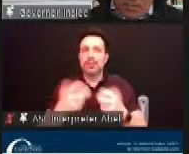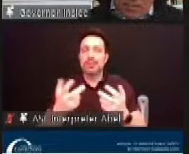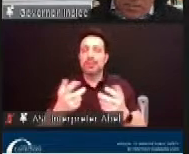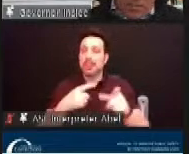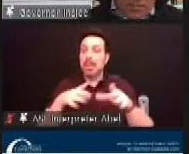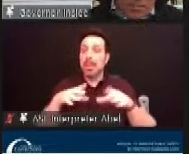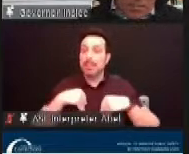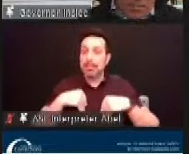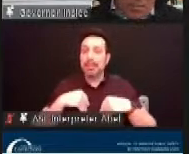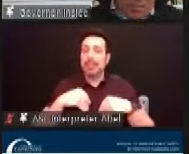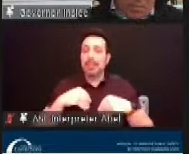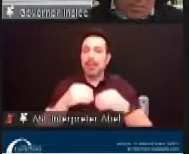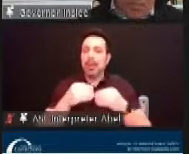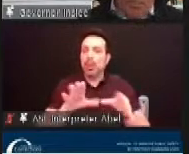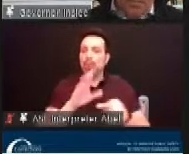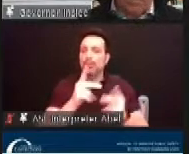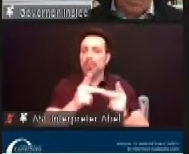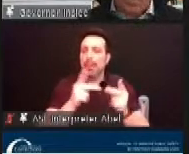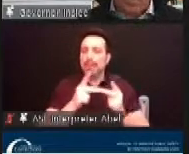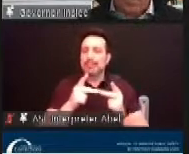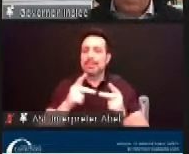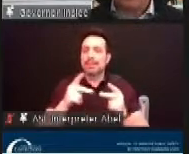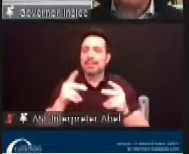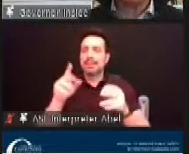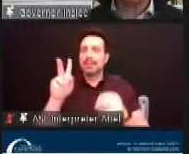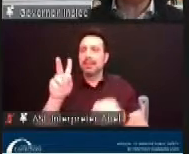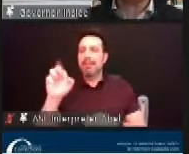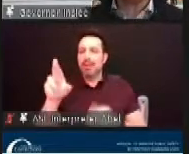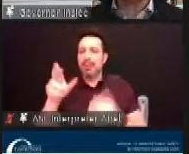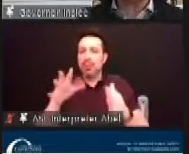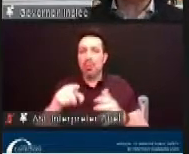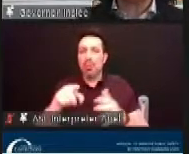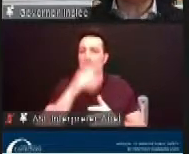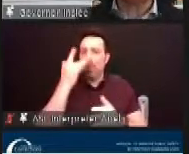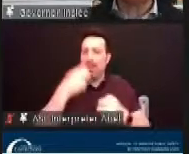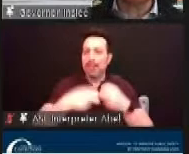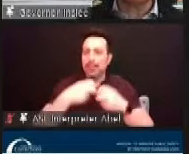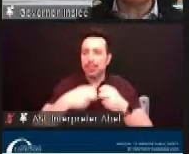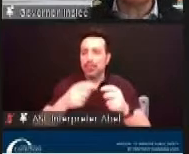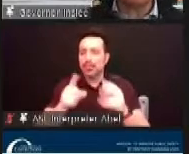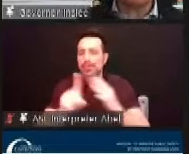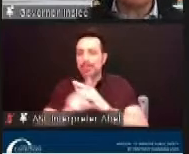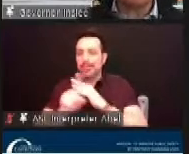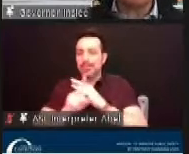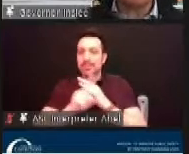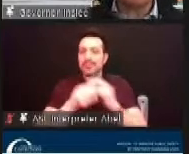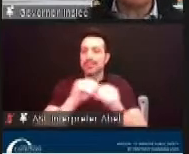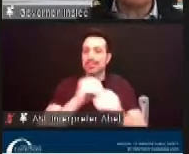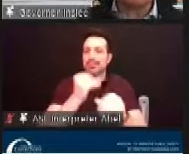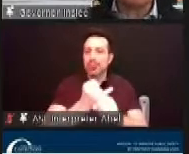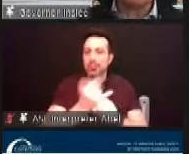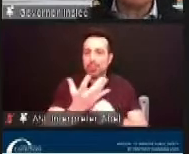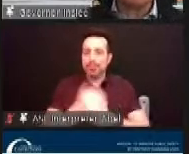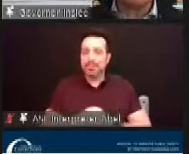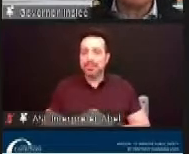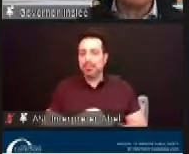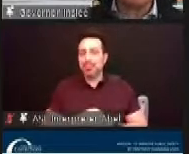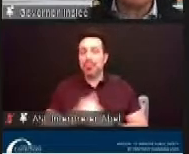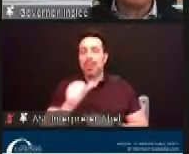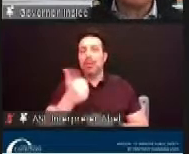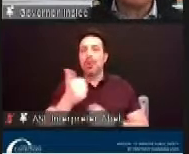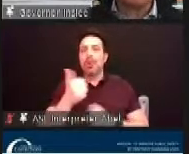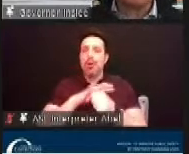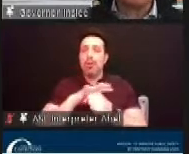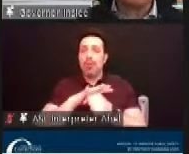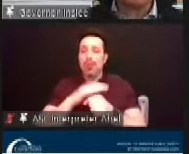then they lose their place. Vendors don't want them because of issues that occur in the institution. Another area we're